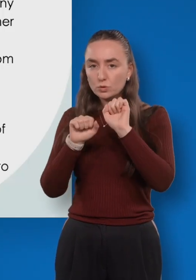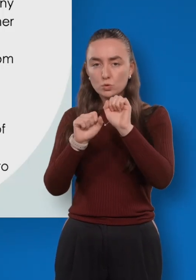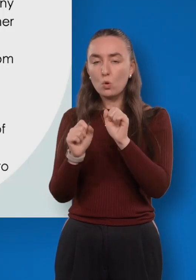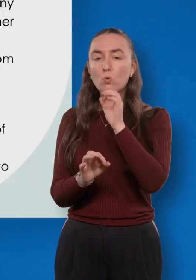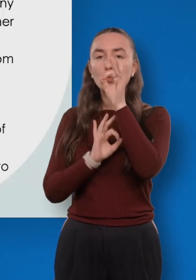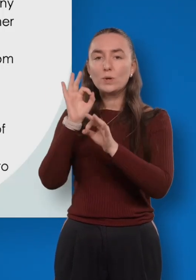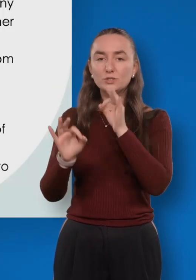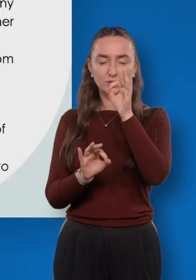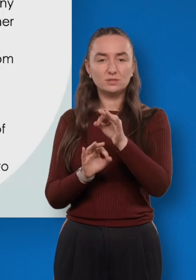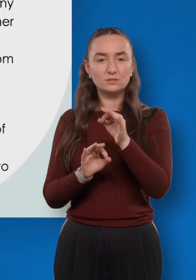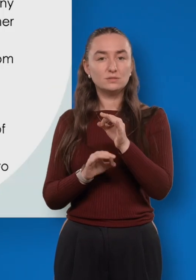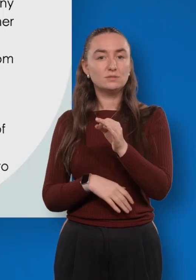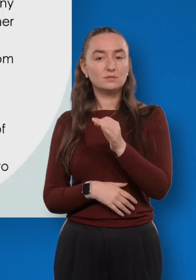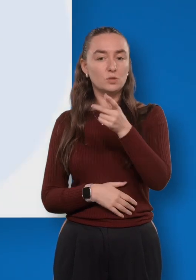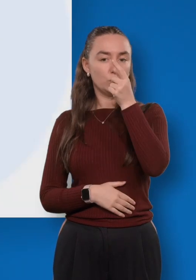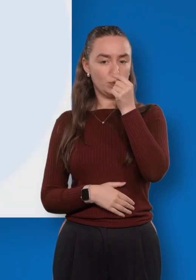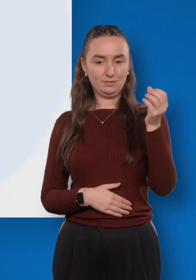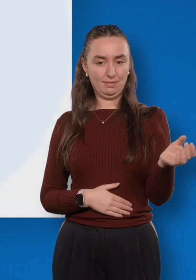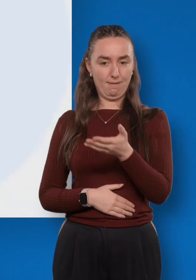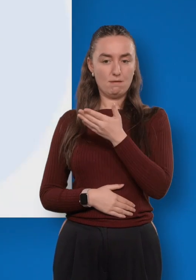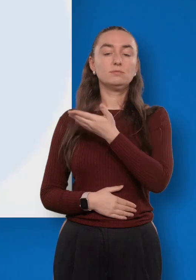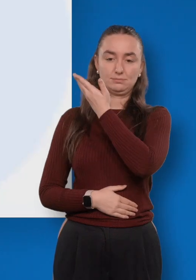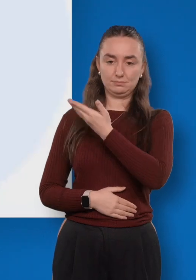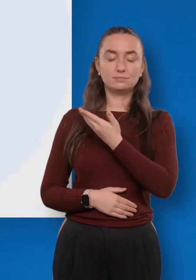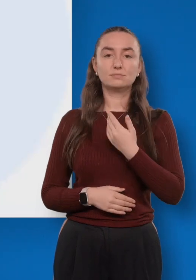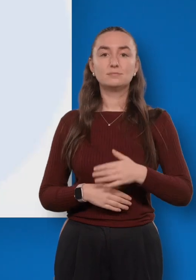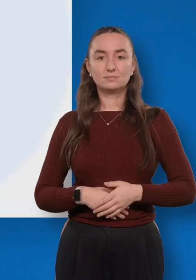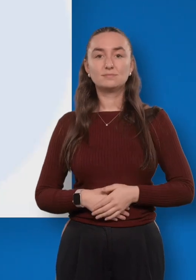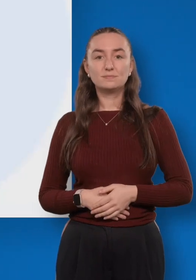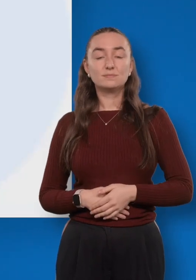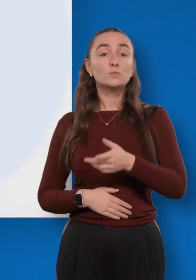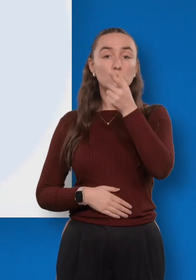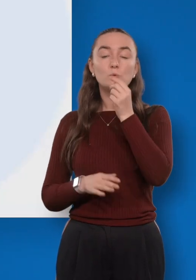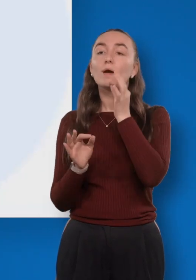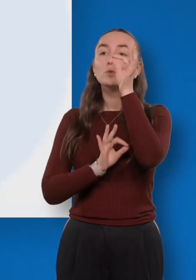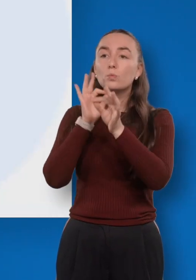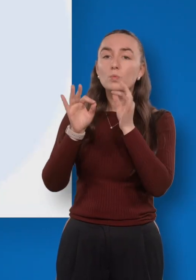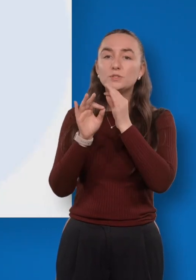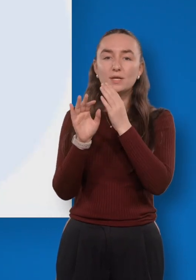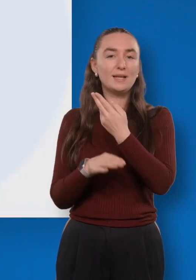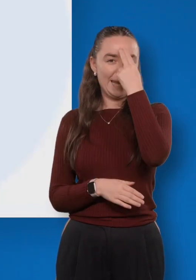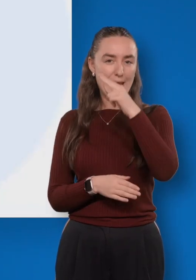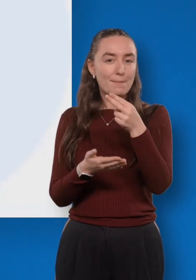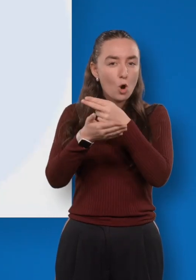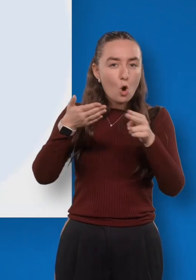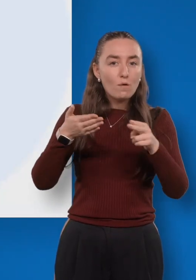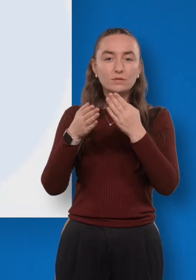can just pass on to the other slide, please. You can do that anonymously, or you can write your